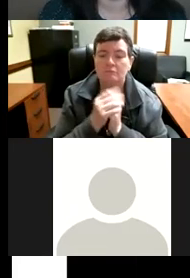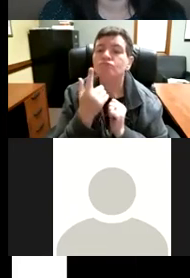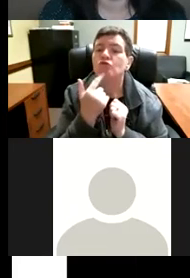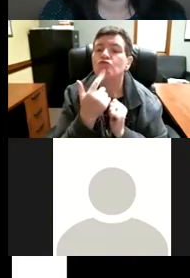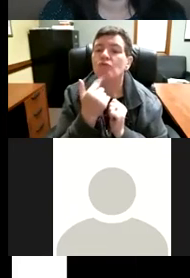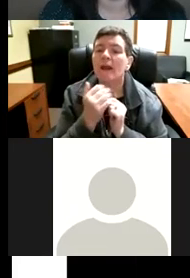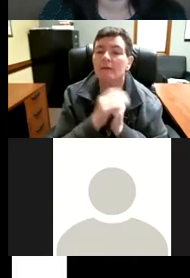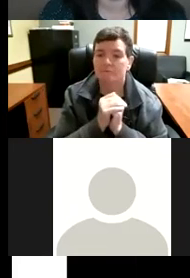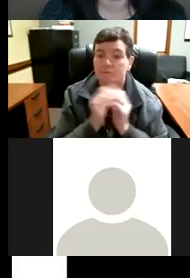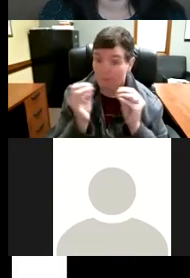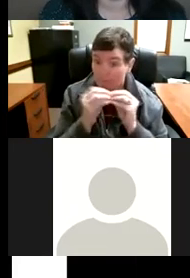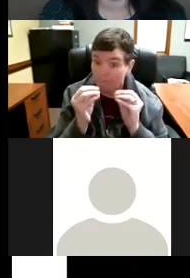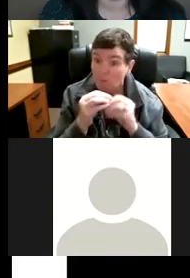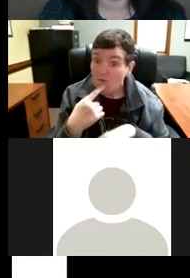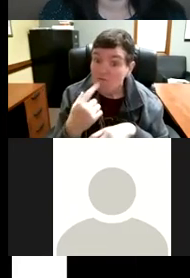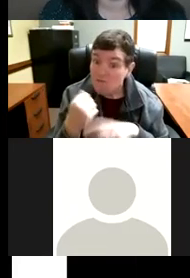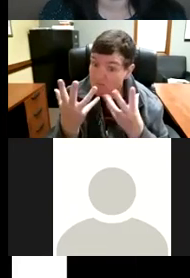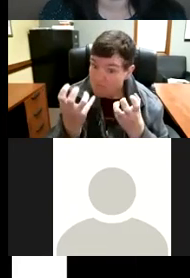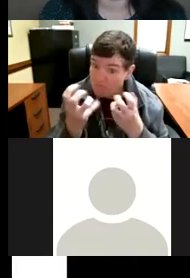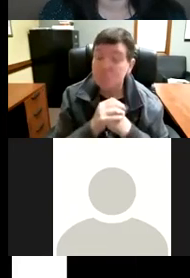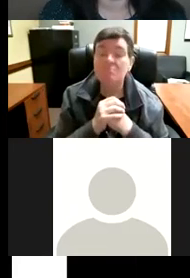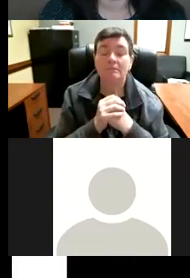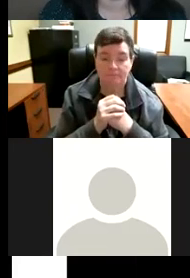Red. More red?